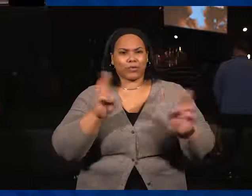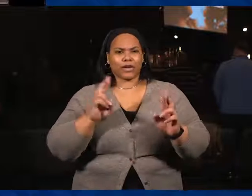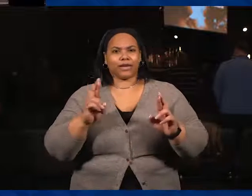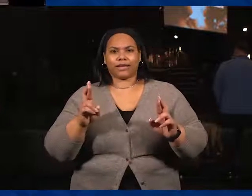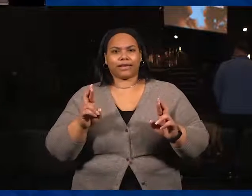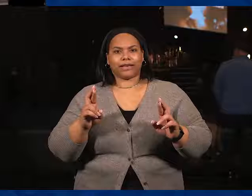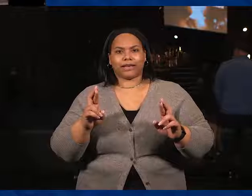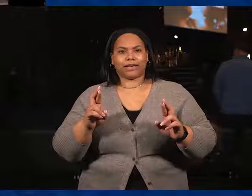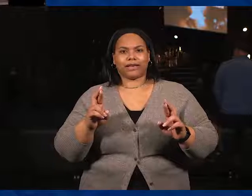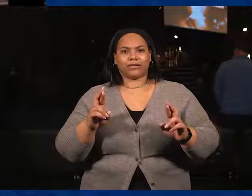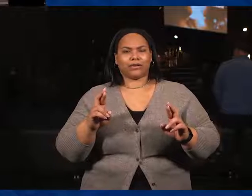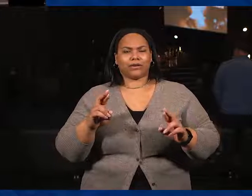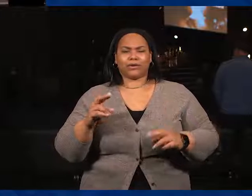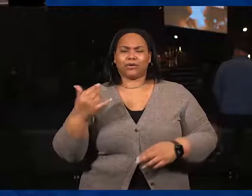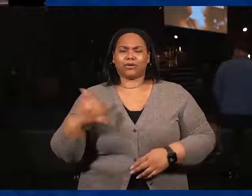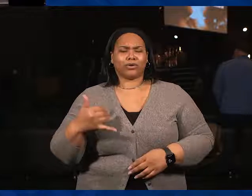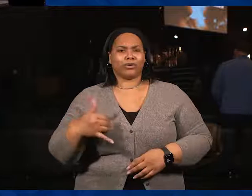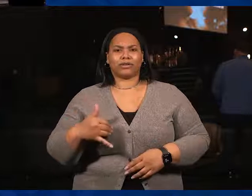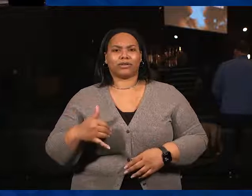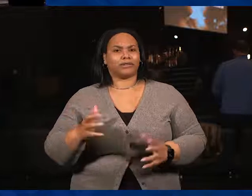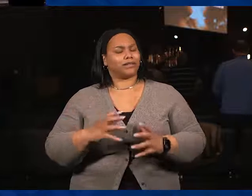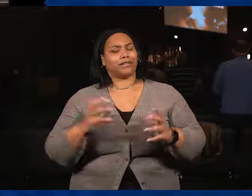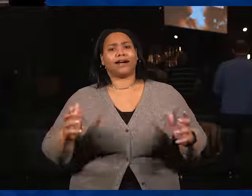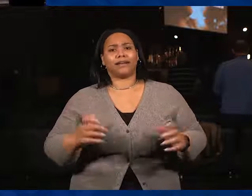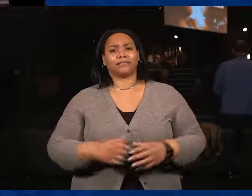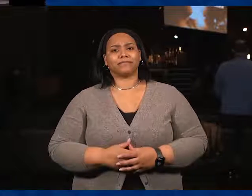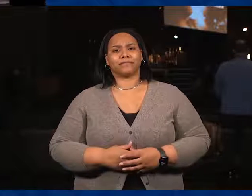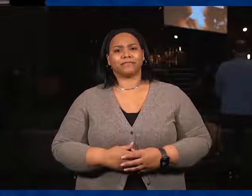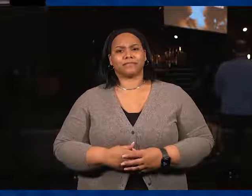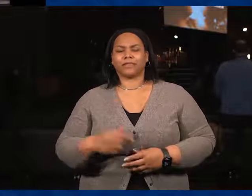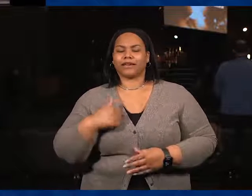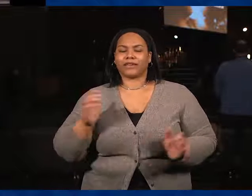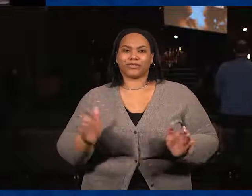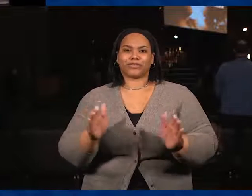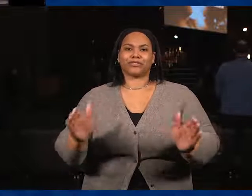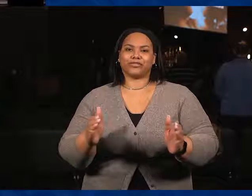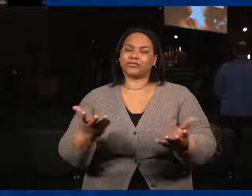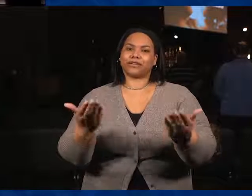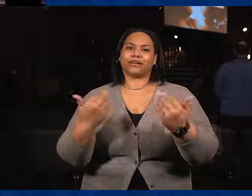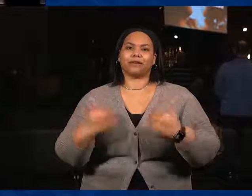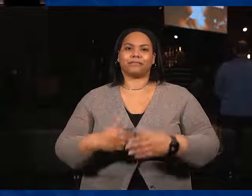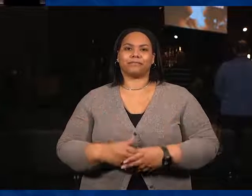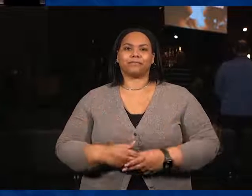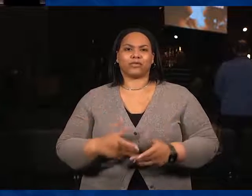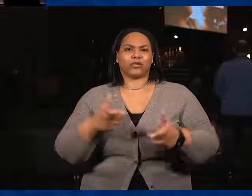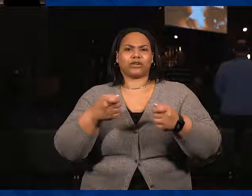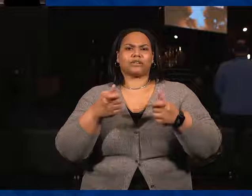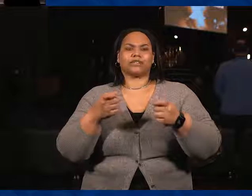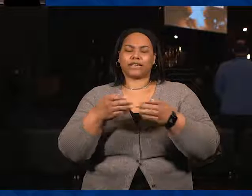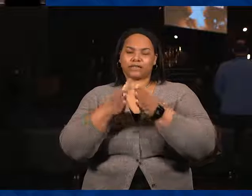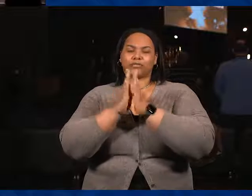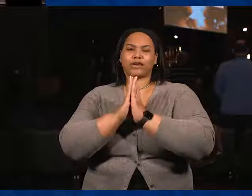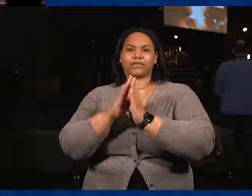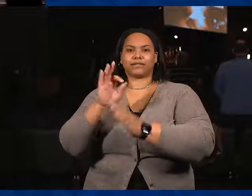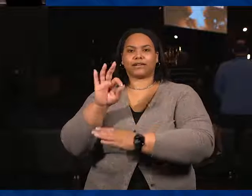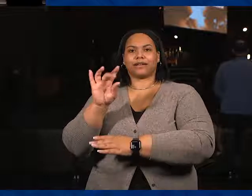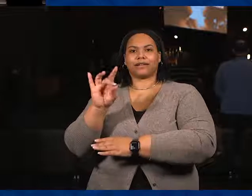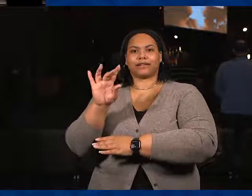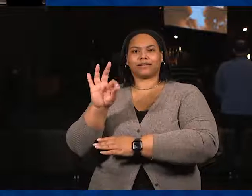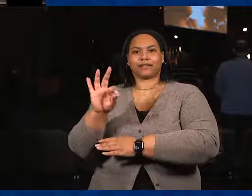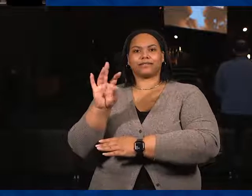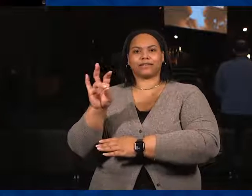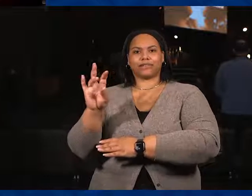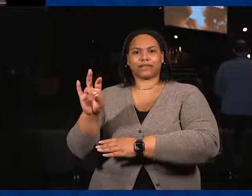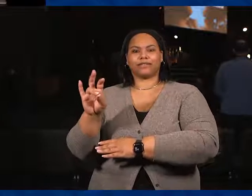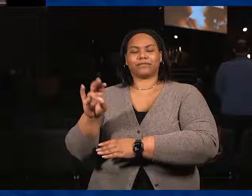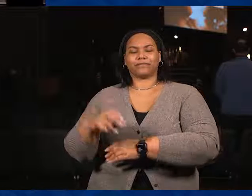of me. That's you. I want to encourage you to start coming even right now, or text PRAY to 98977. If you're in any